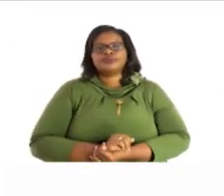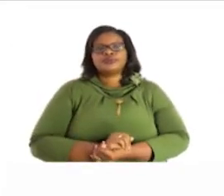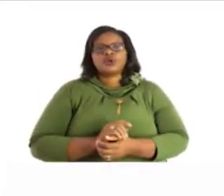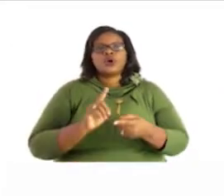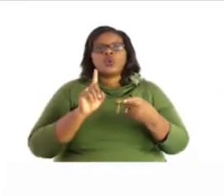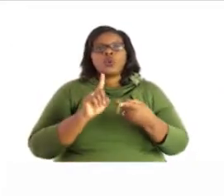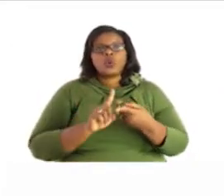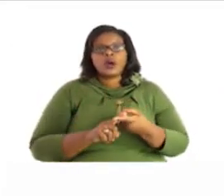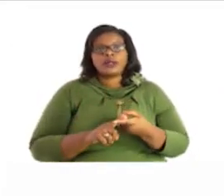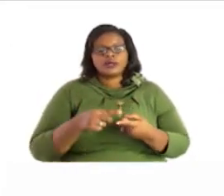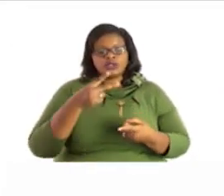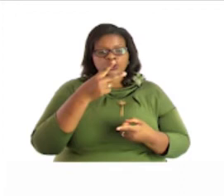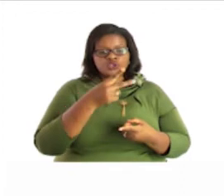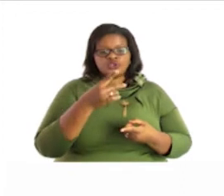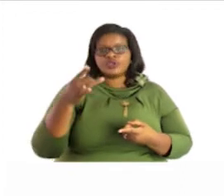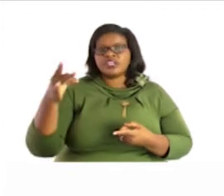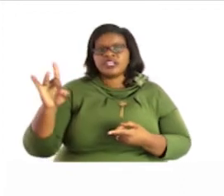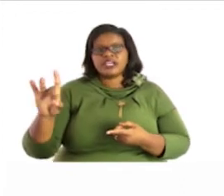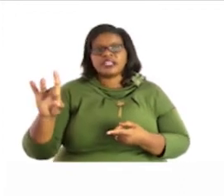2 and 8.